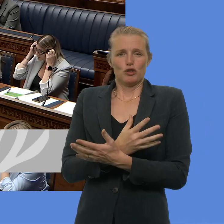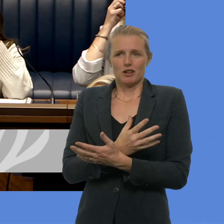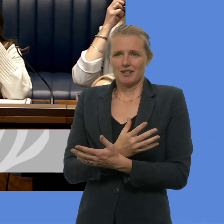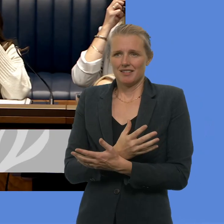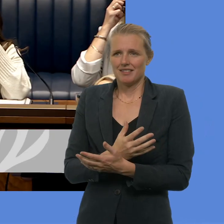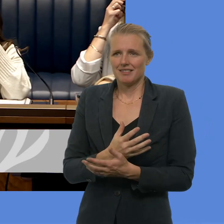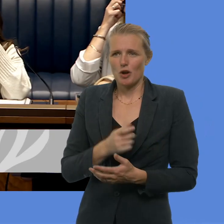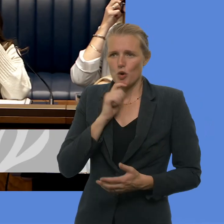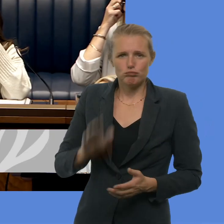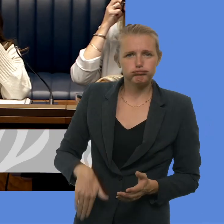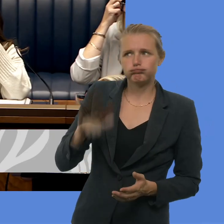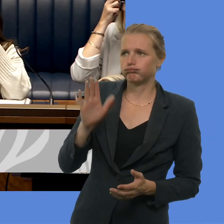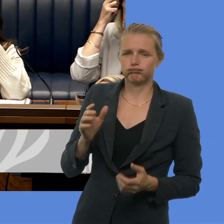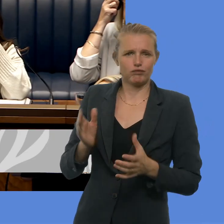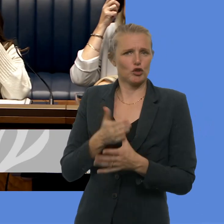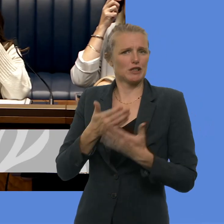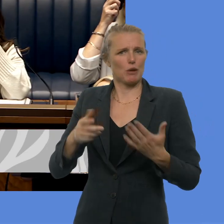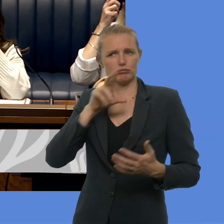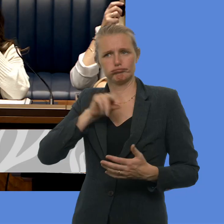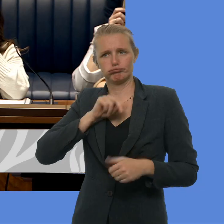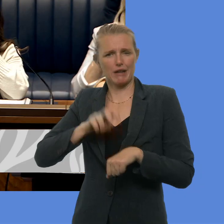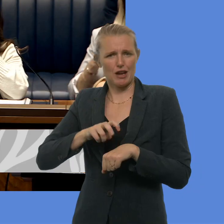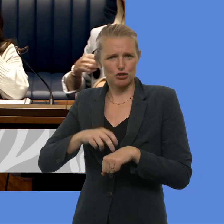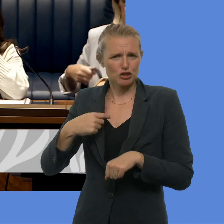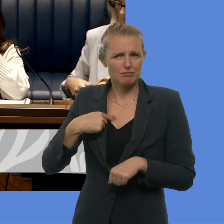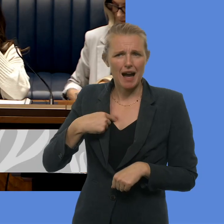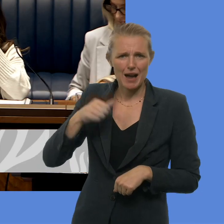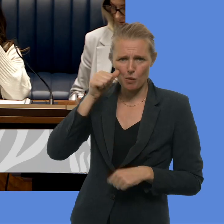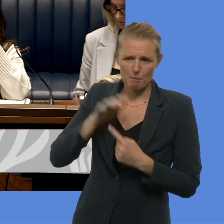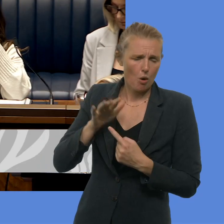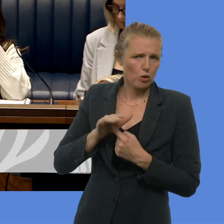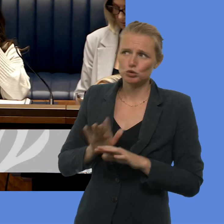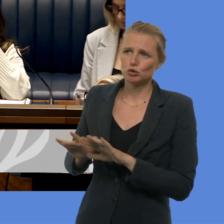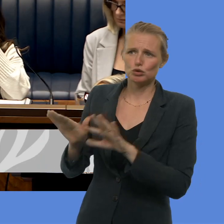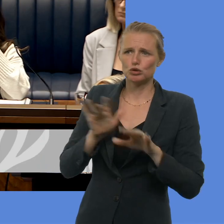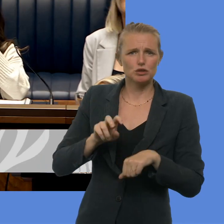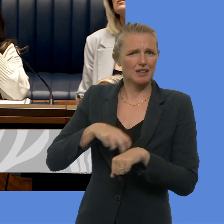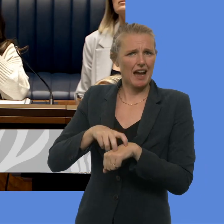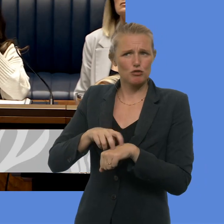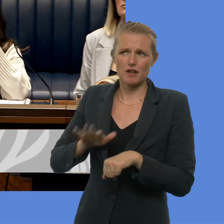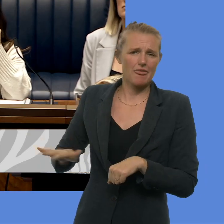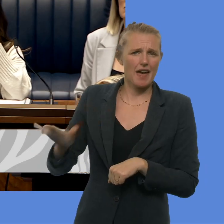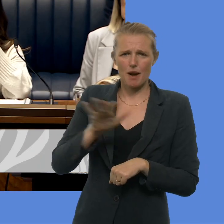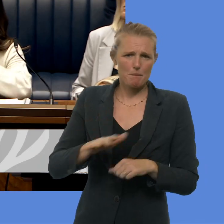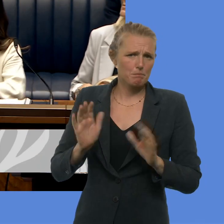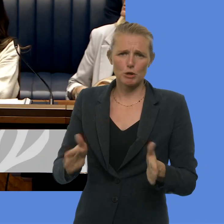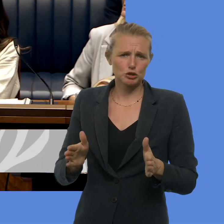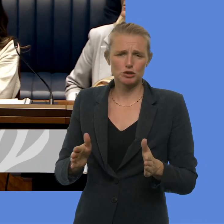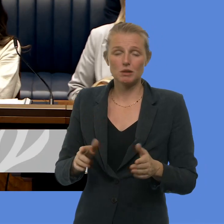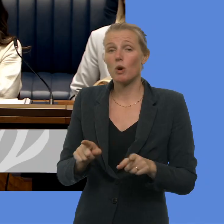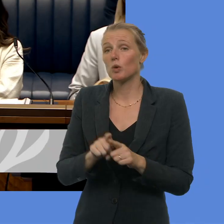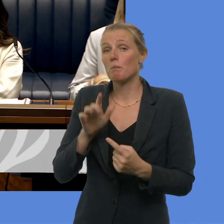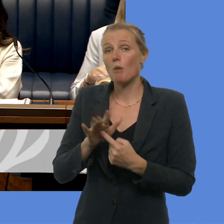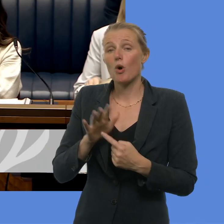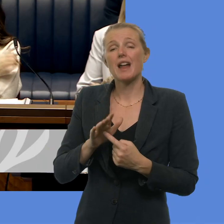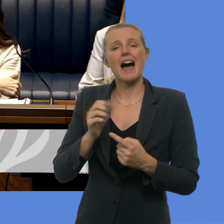was born and reared with the Irish language, so I know and I see and I've learned the incredible importance of it and Gaelic. But of course it's so important that the best